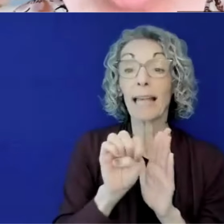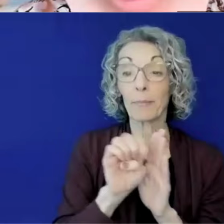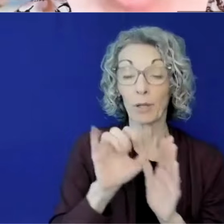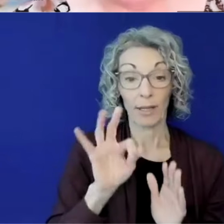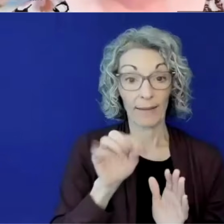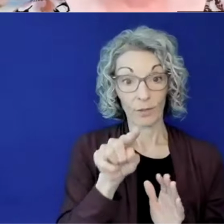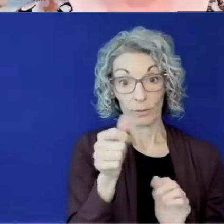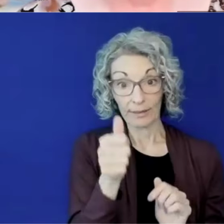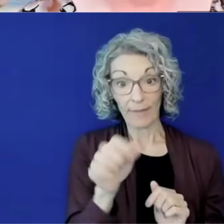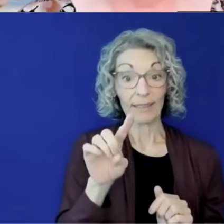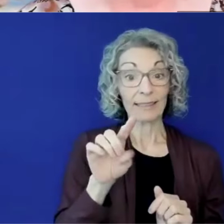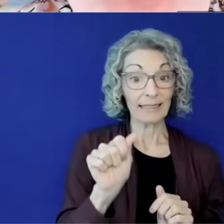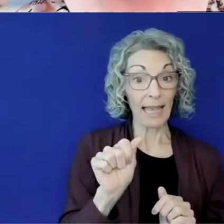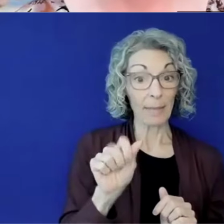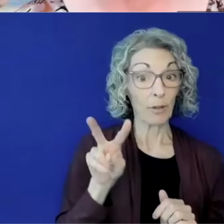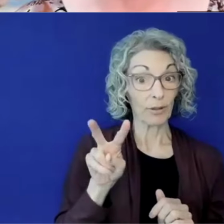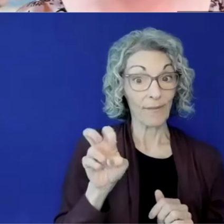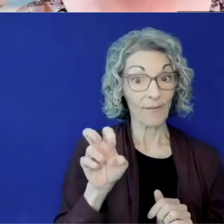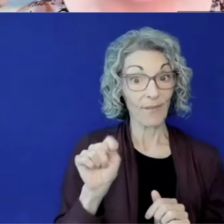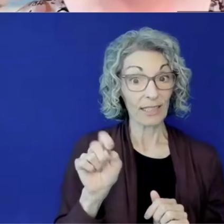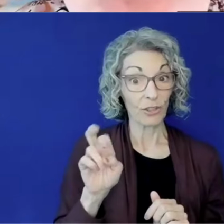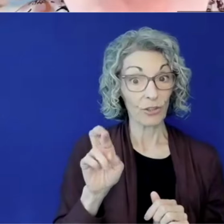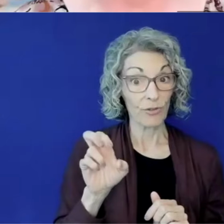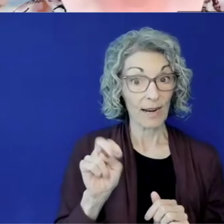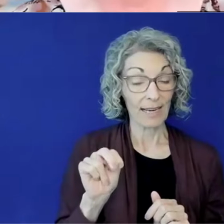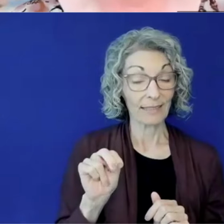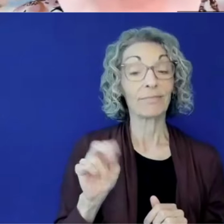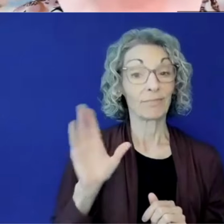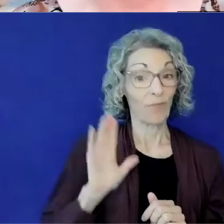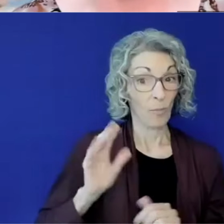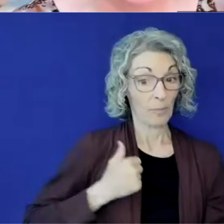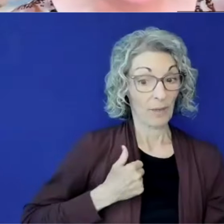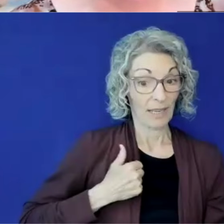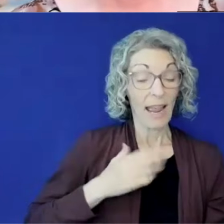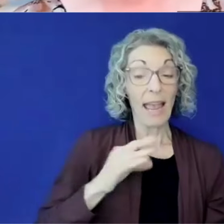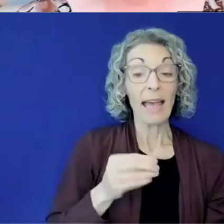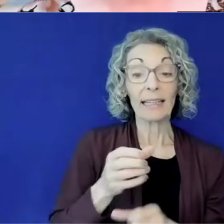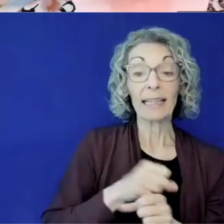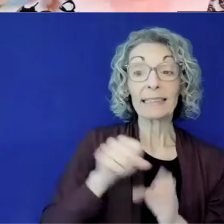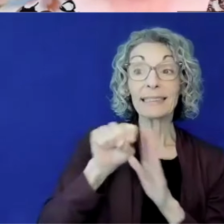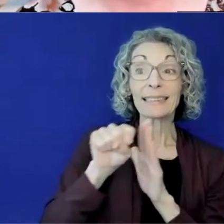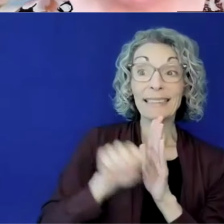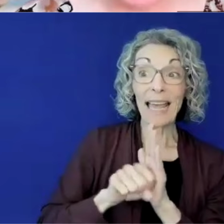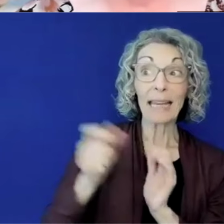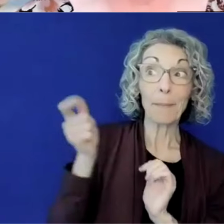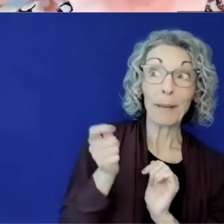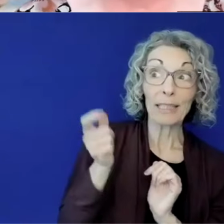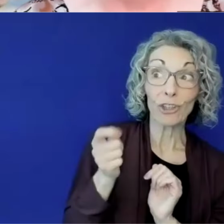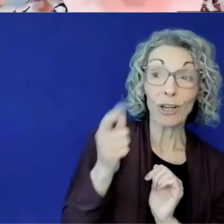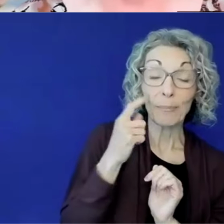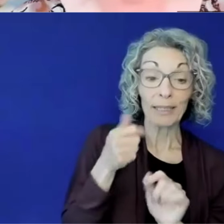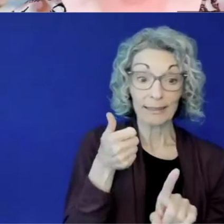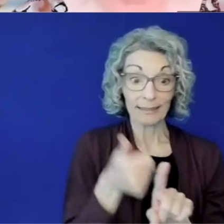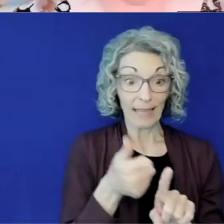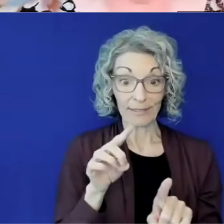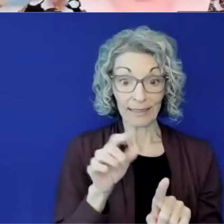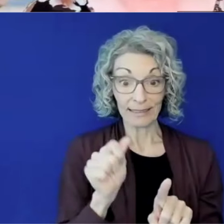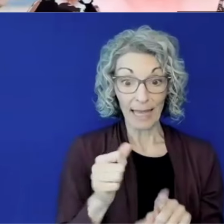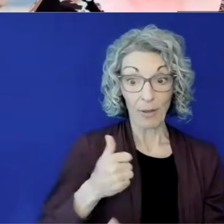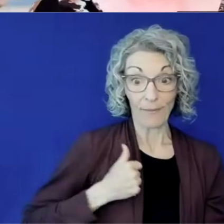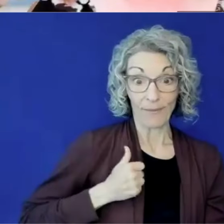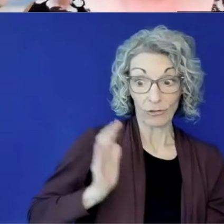disabled veteran and you're getting a pension from the state because you're a disabled veteran, that's specifically excluded in